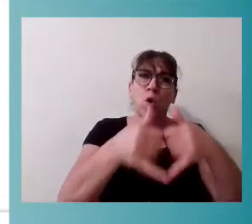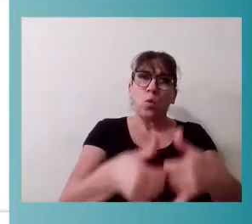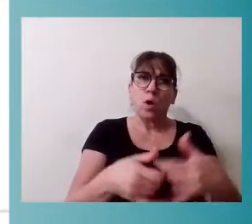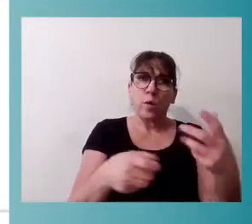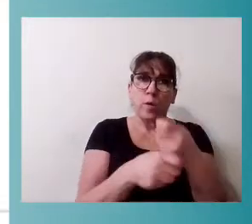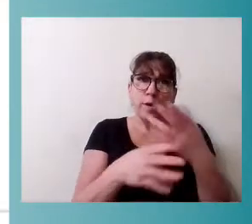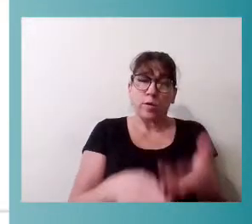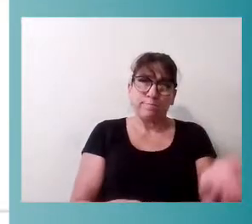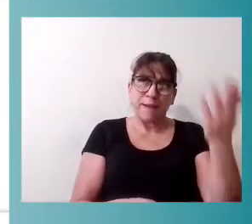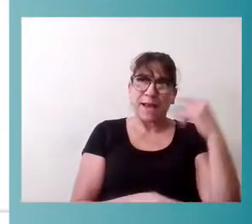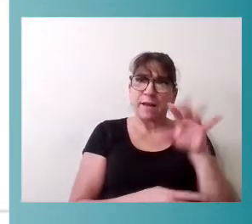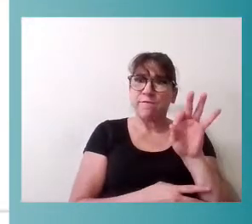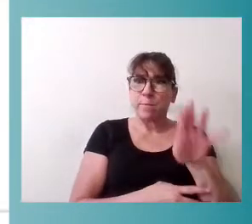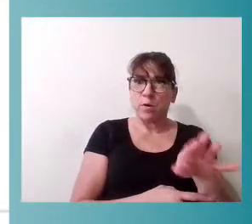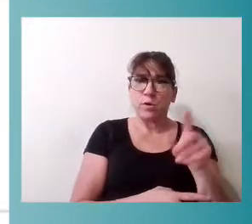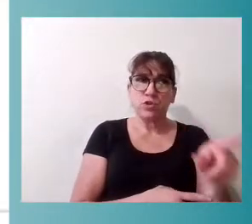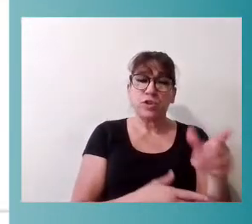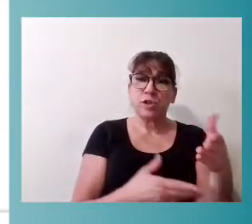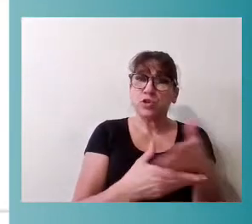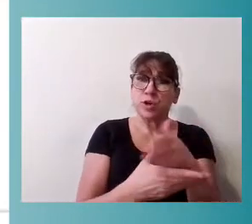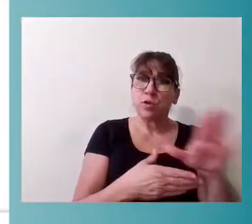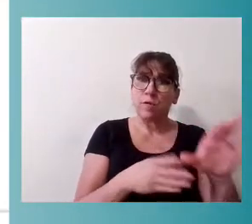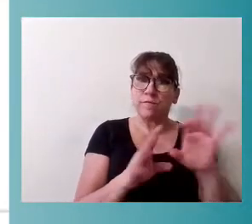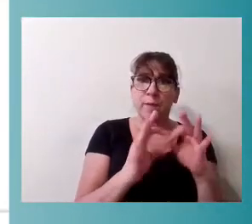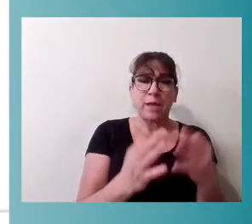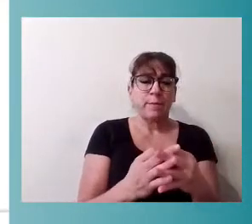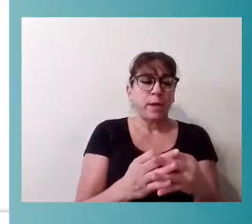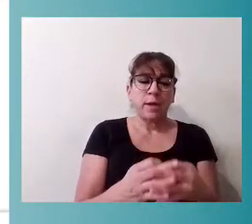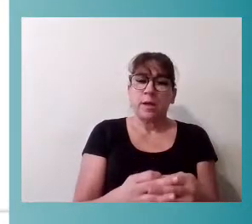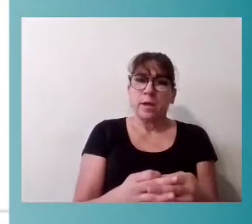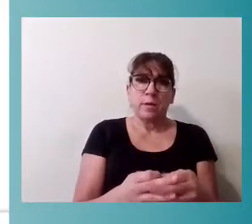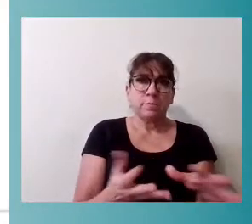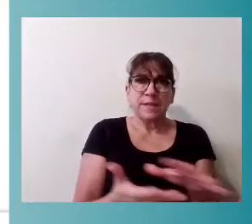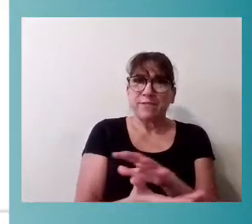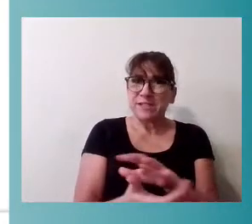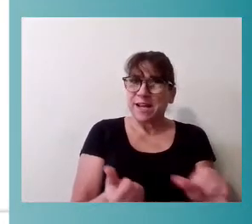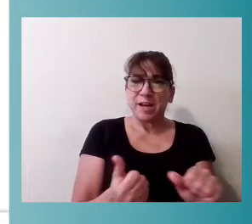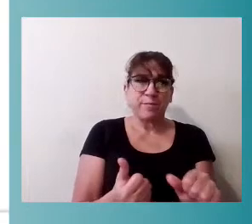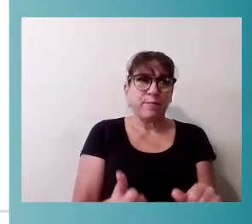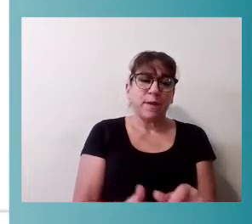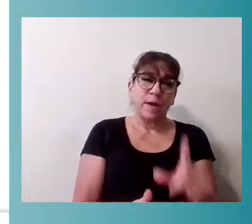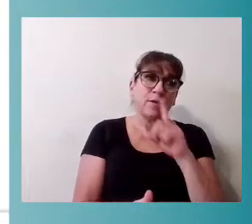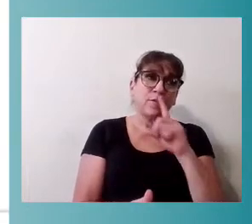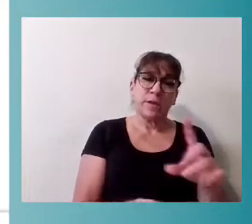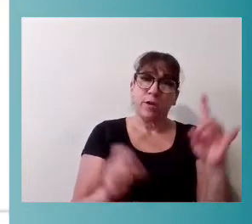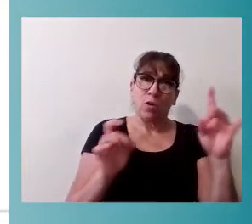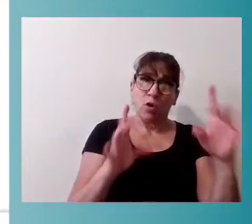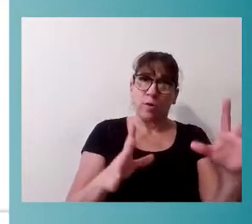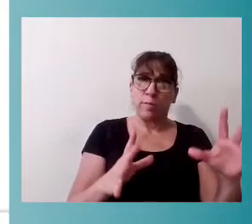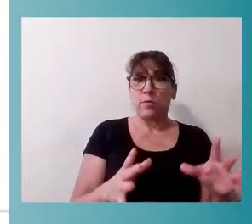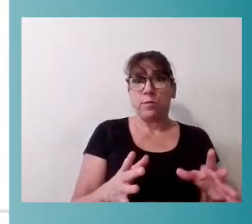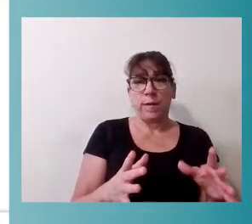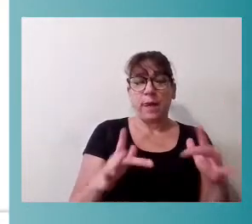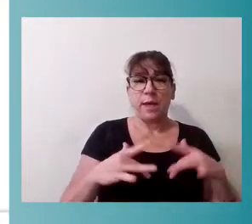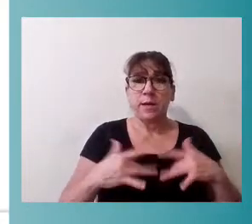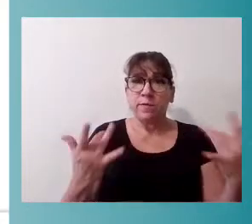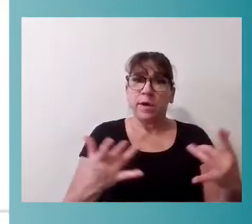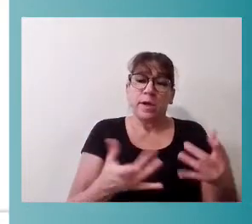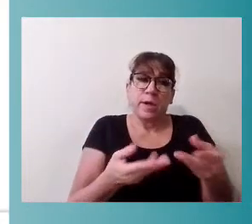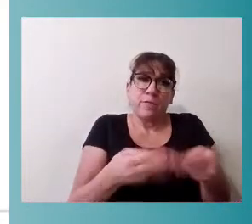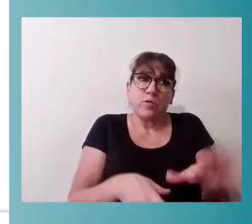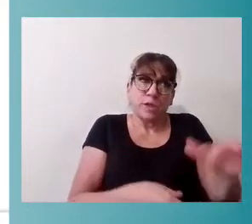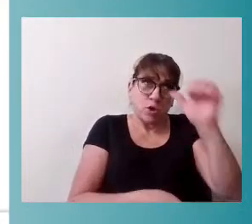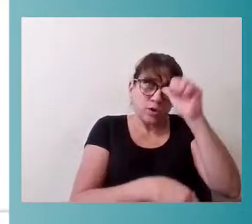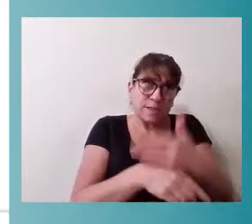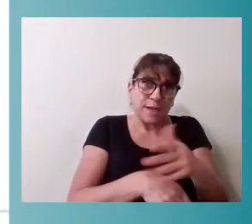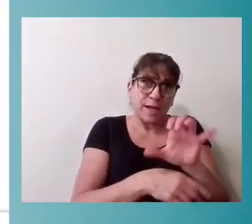virtually. She shared how her family had been devastated by the traumatic event of losing her son, Aaron, and after a few